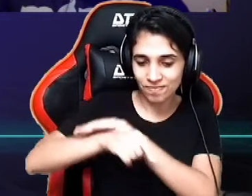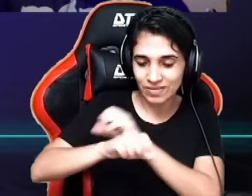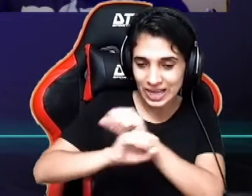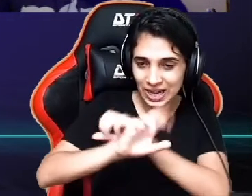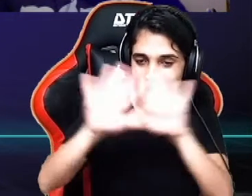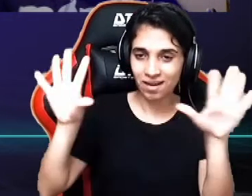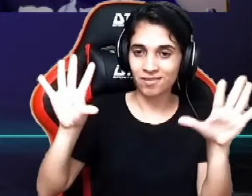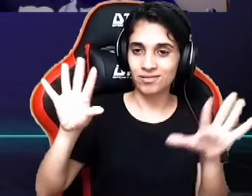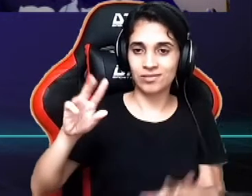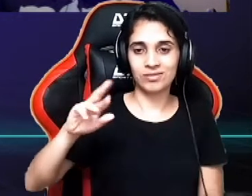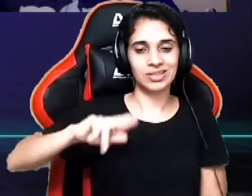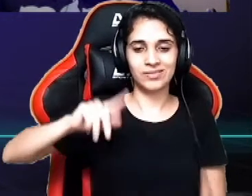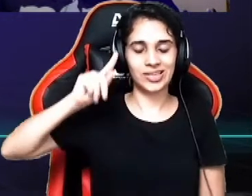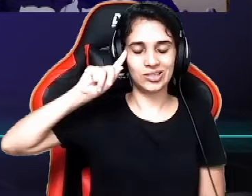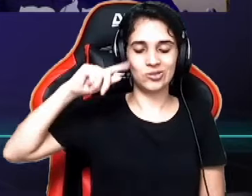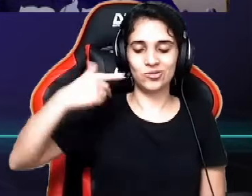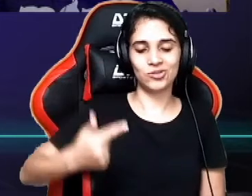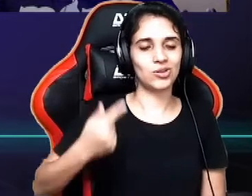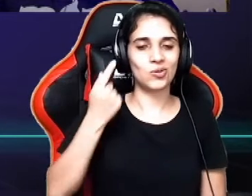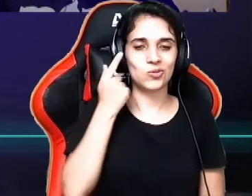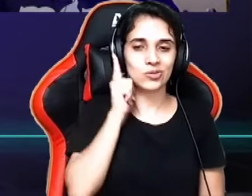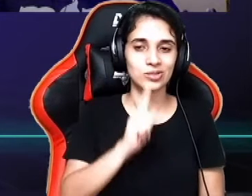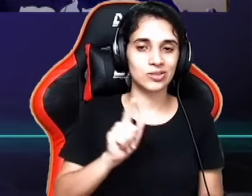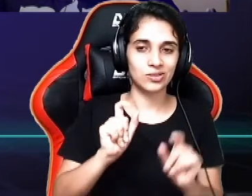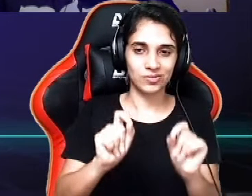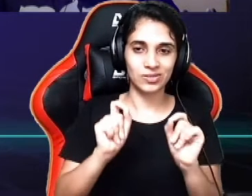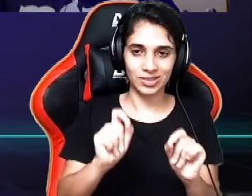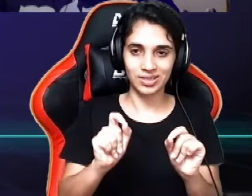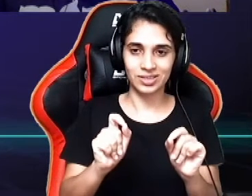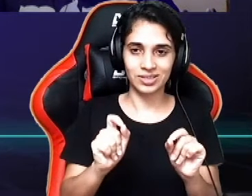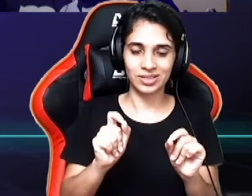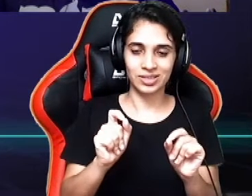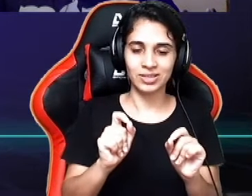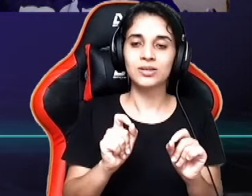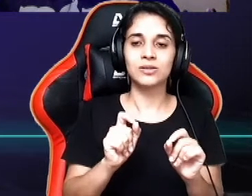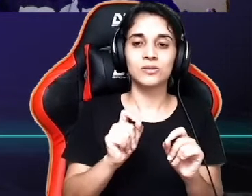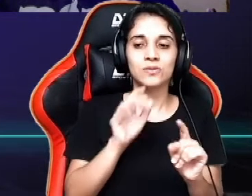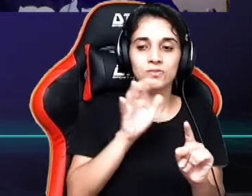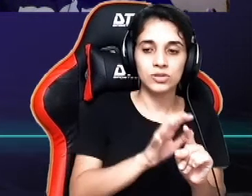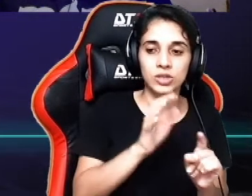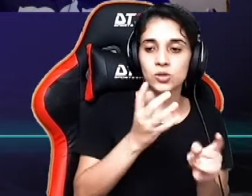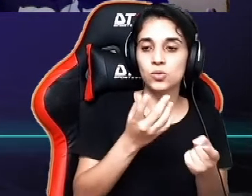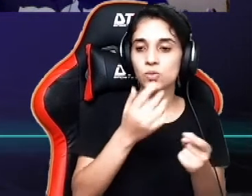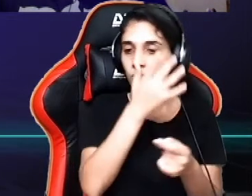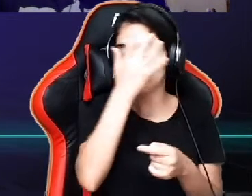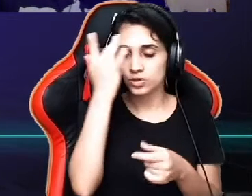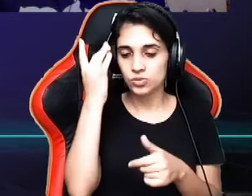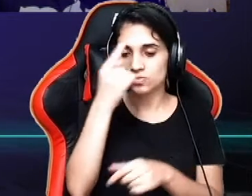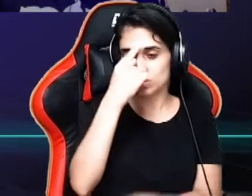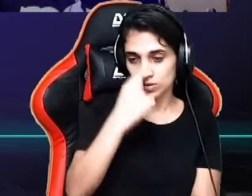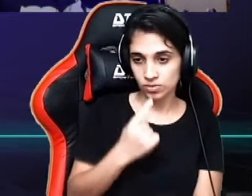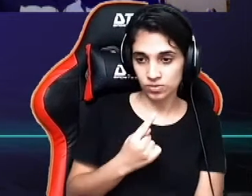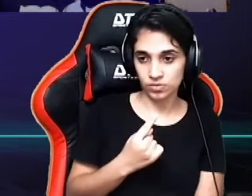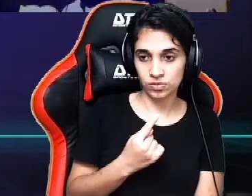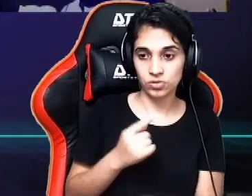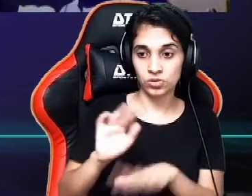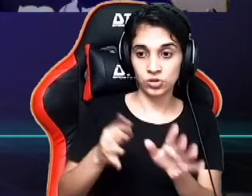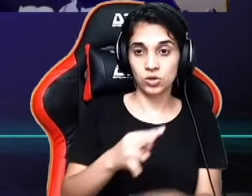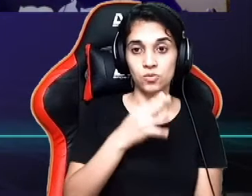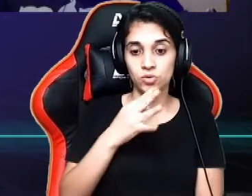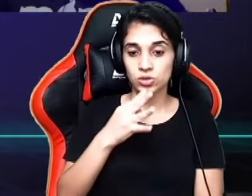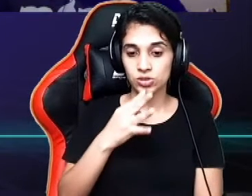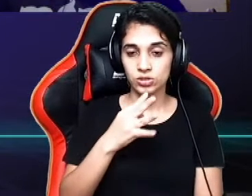and when you go to the depth of the game, it's not every day you meet assets, influencers that